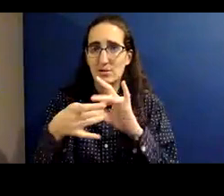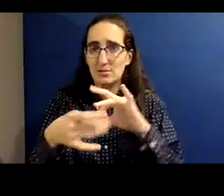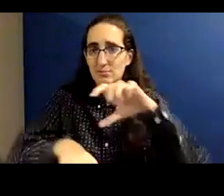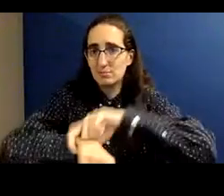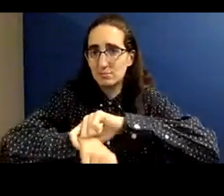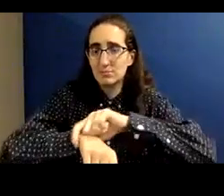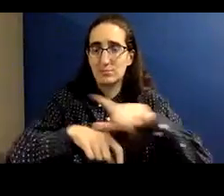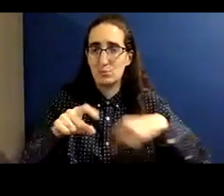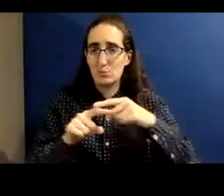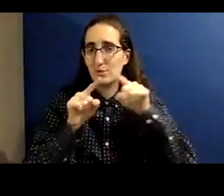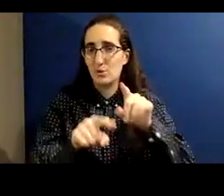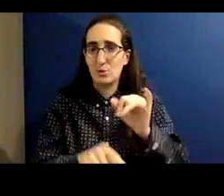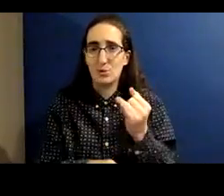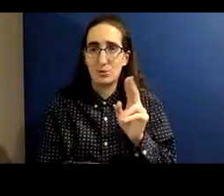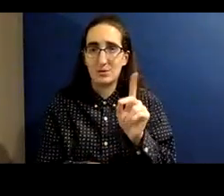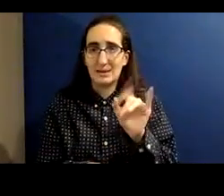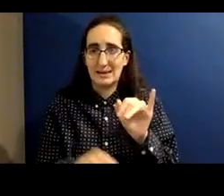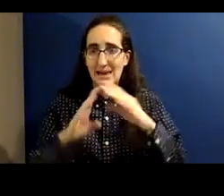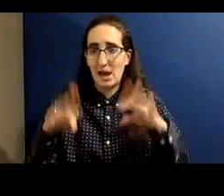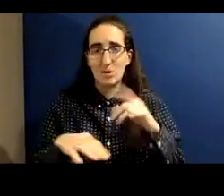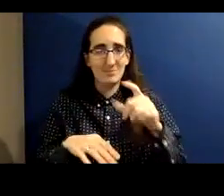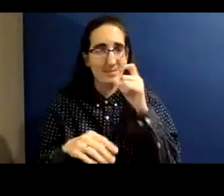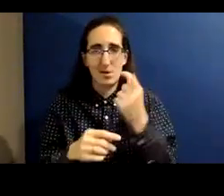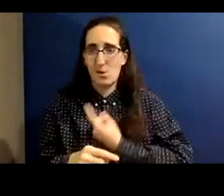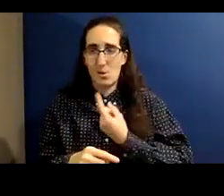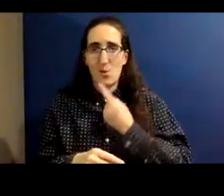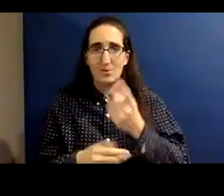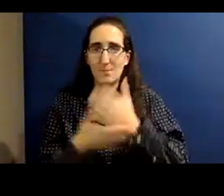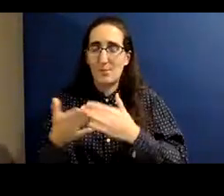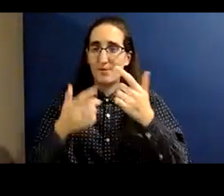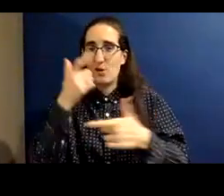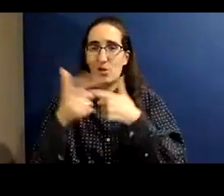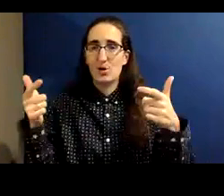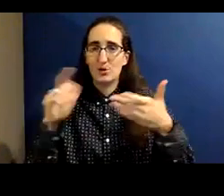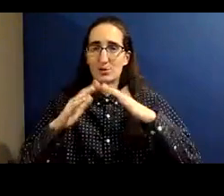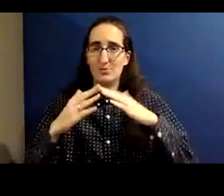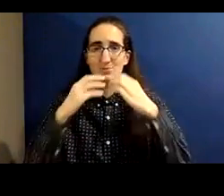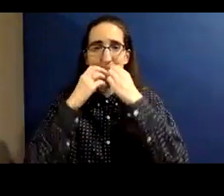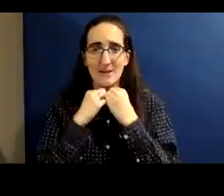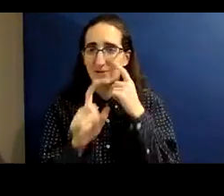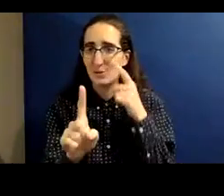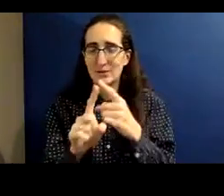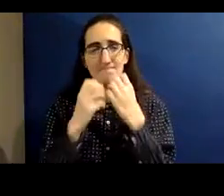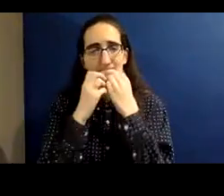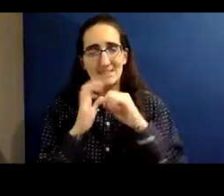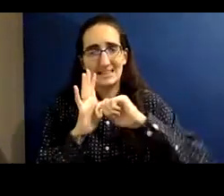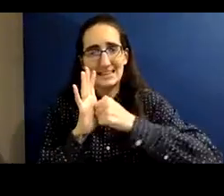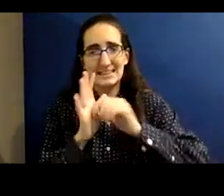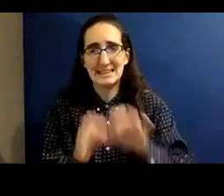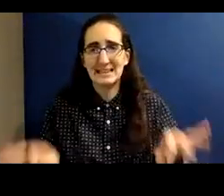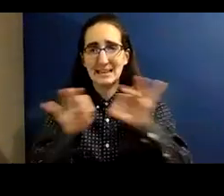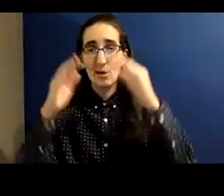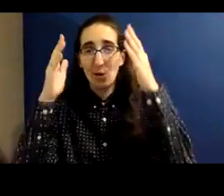Judi's house, so that they know that they are not alone and that they are a part of a larger community that cares for them. And that's so key to their hope, their